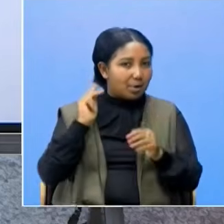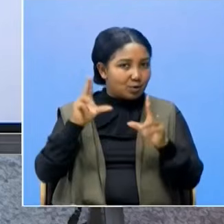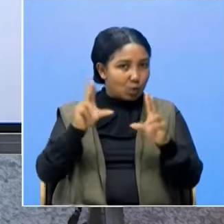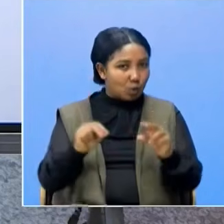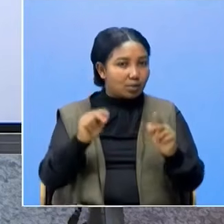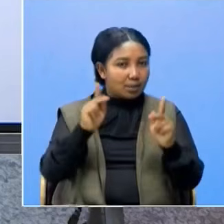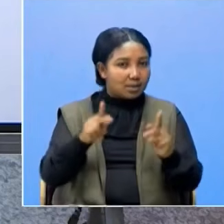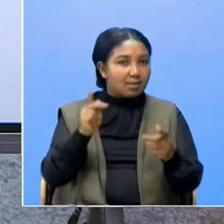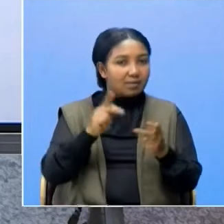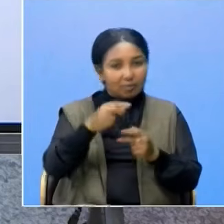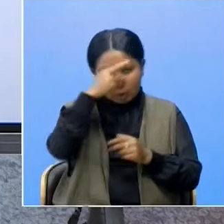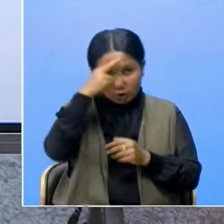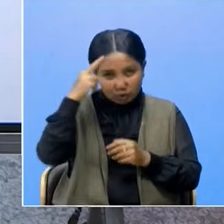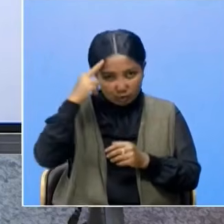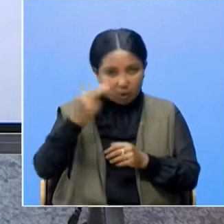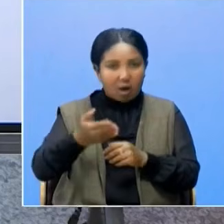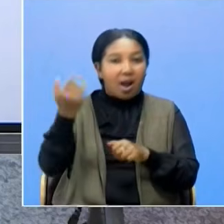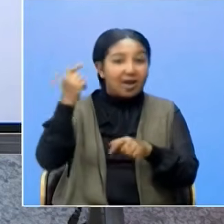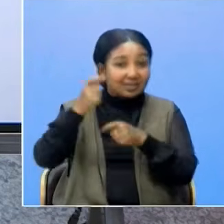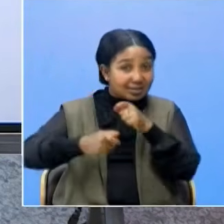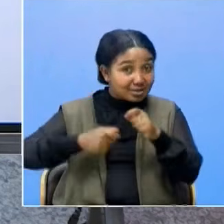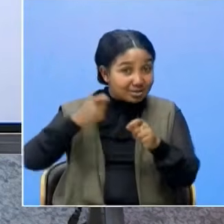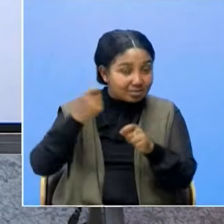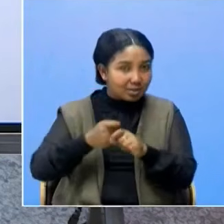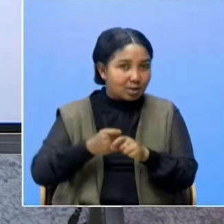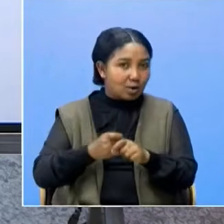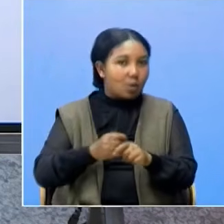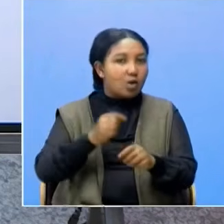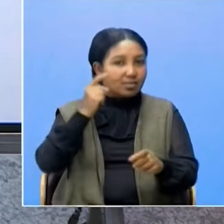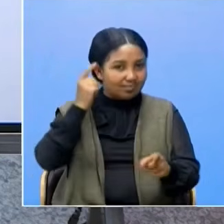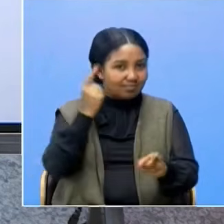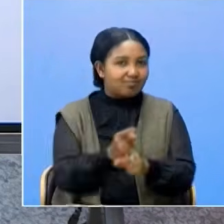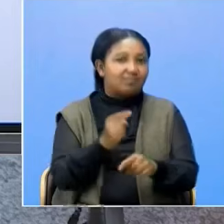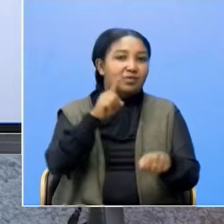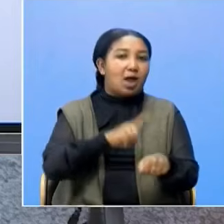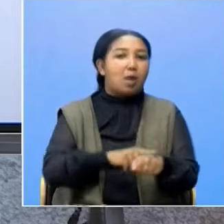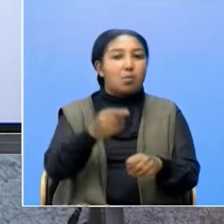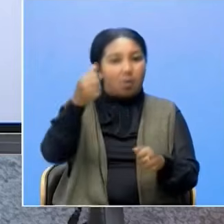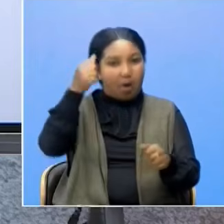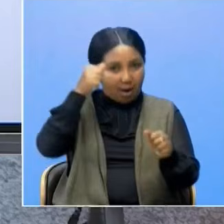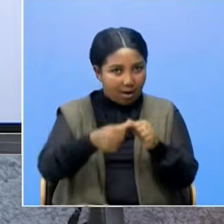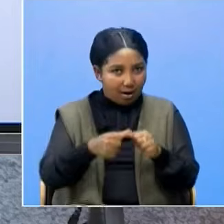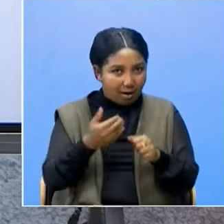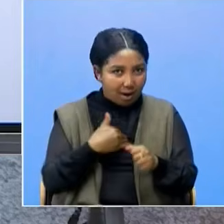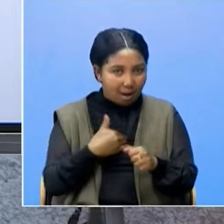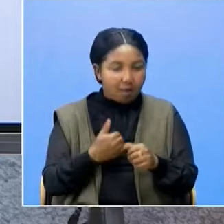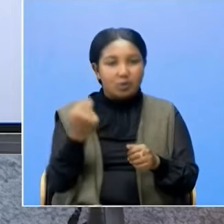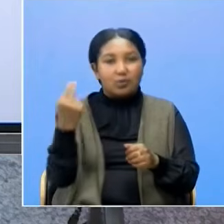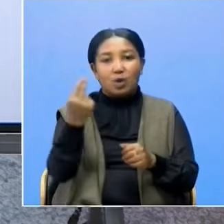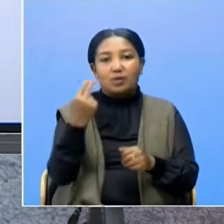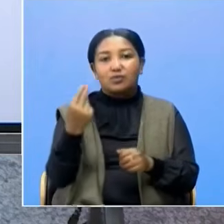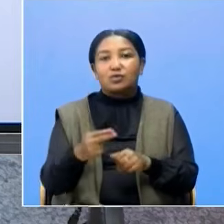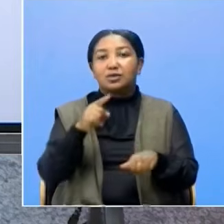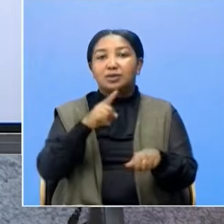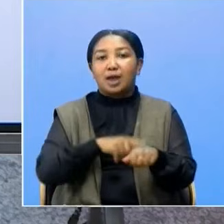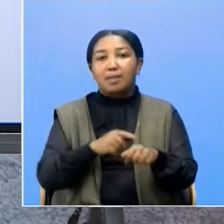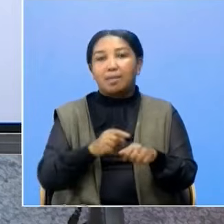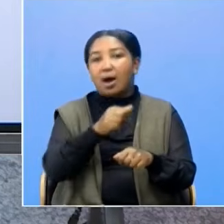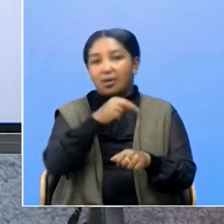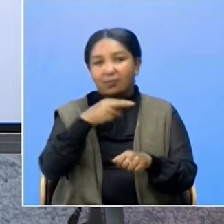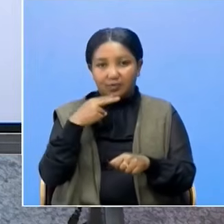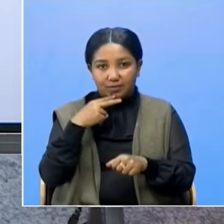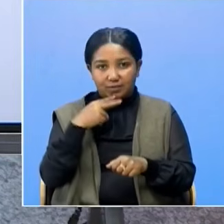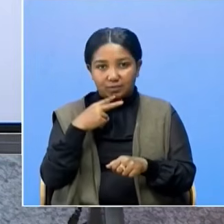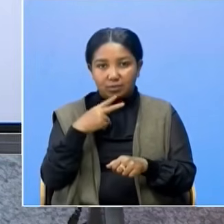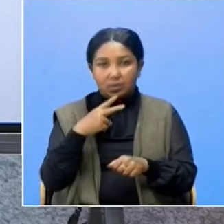present perfect. Why? Because we are using the exact time of happening. Or we are using what? A time adverb.